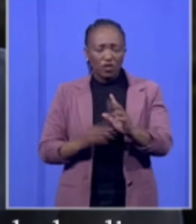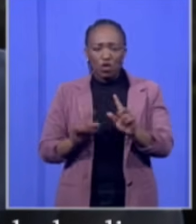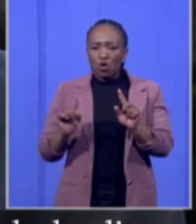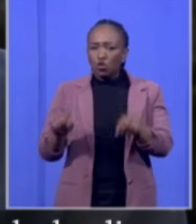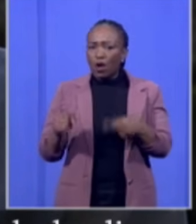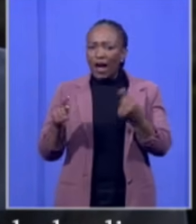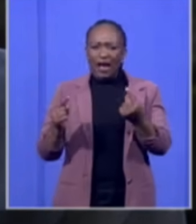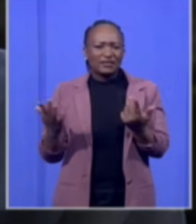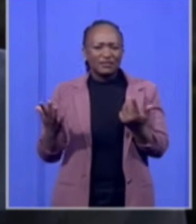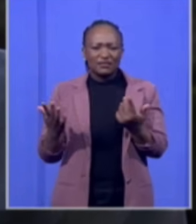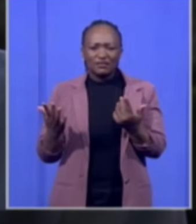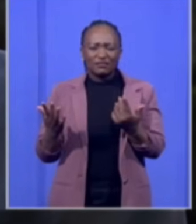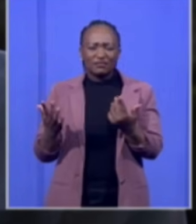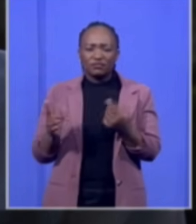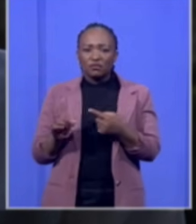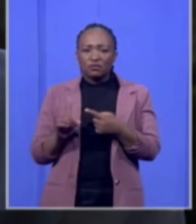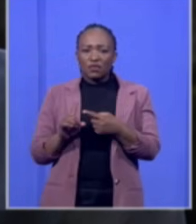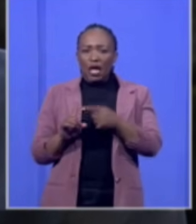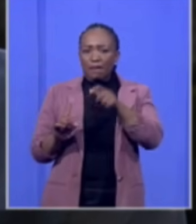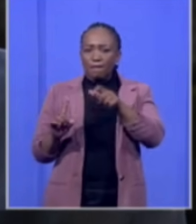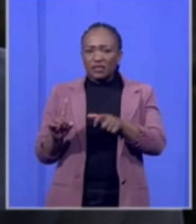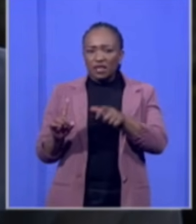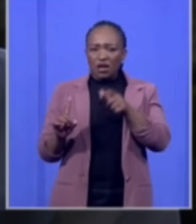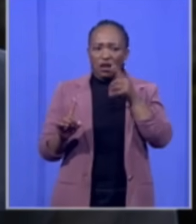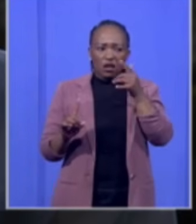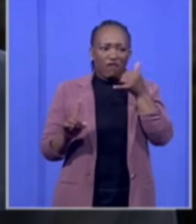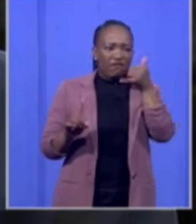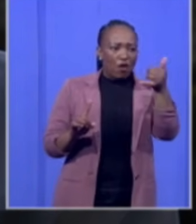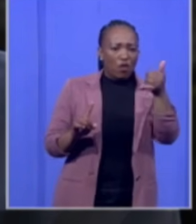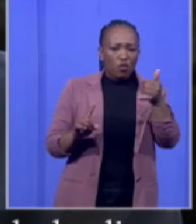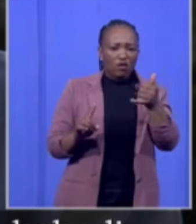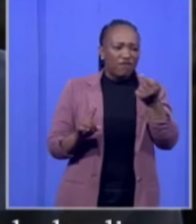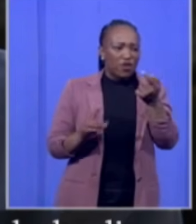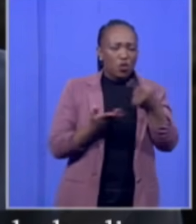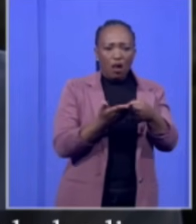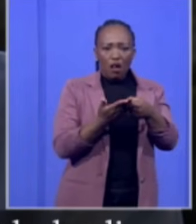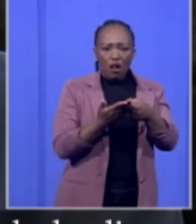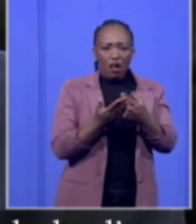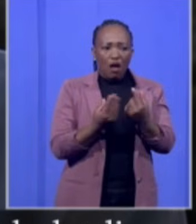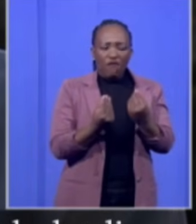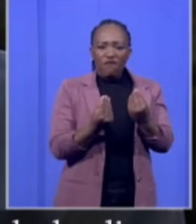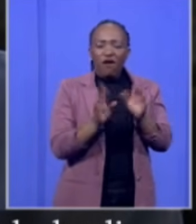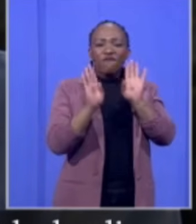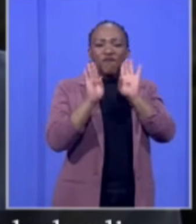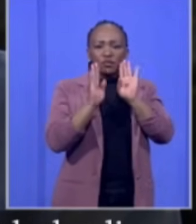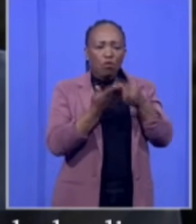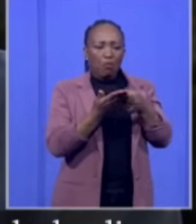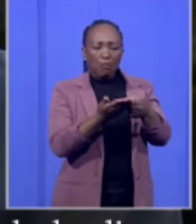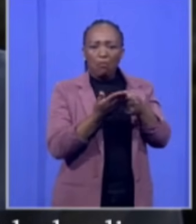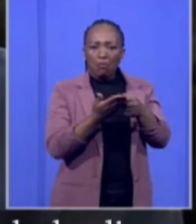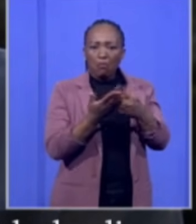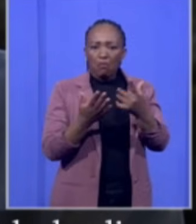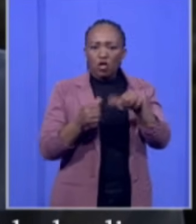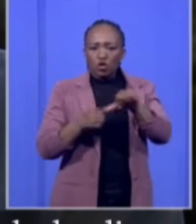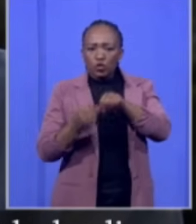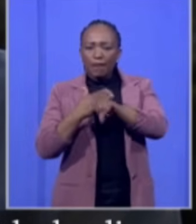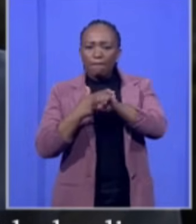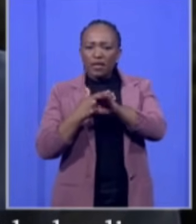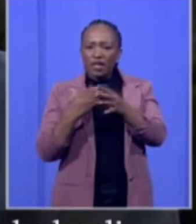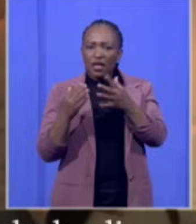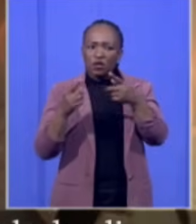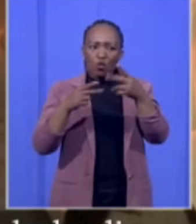nowadays just get a phone call, have a few discussions, chats on Facebook or on social media and then go